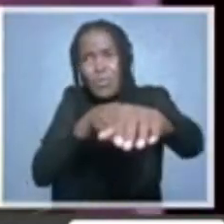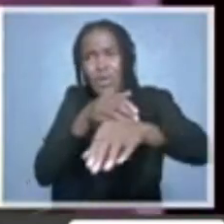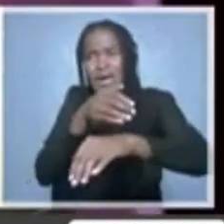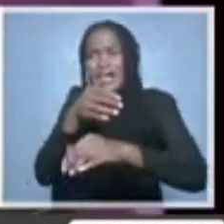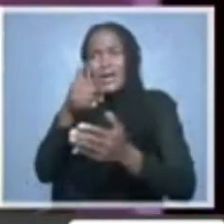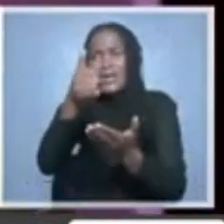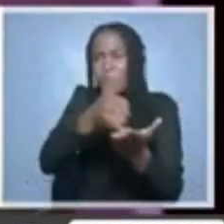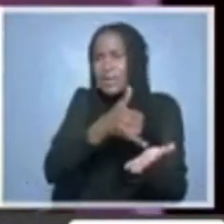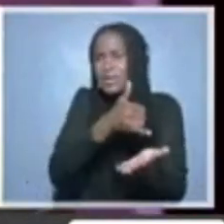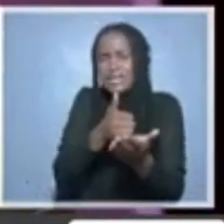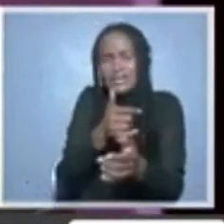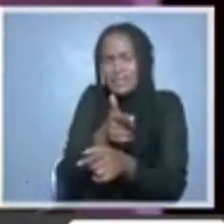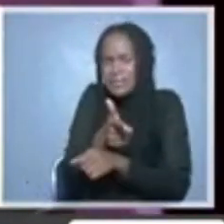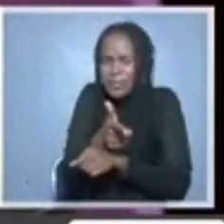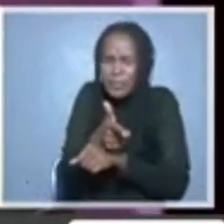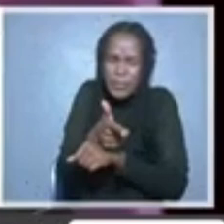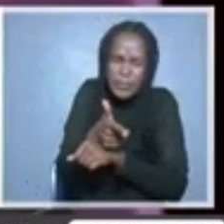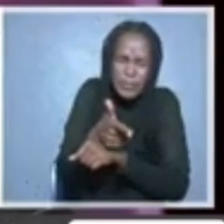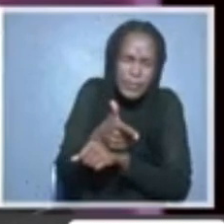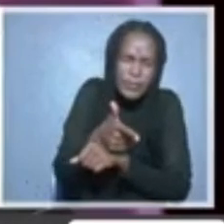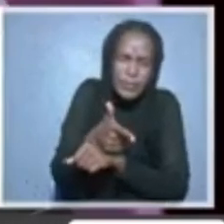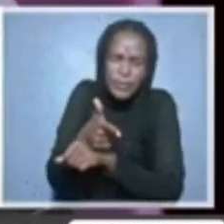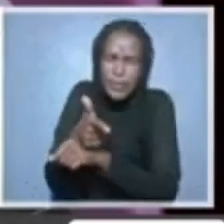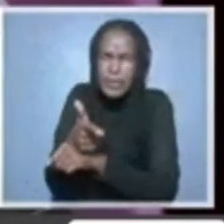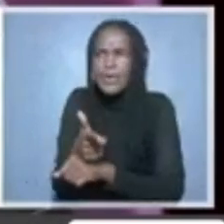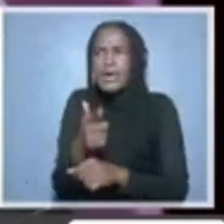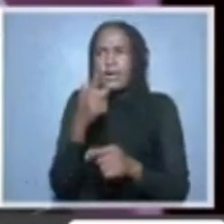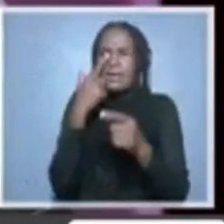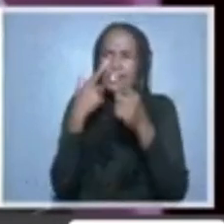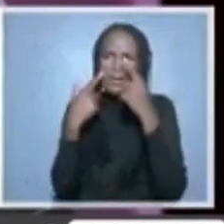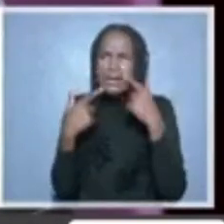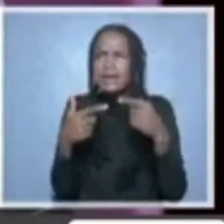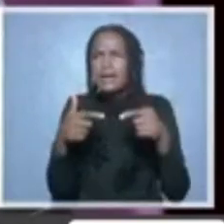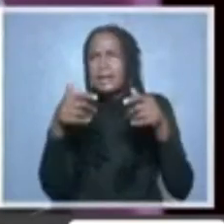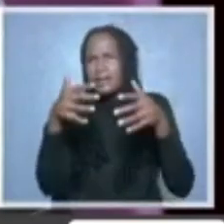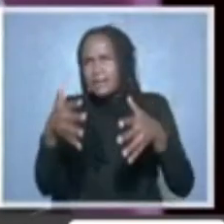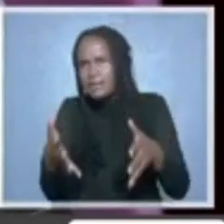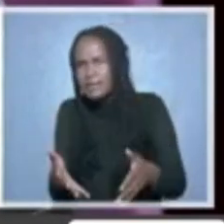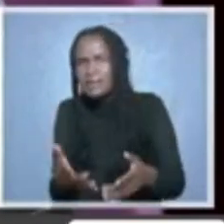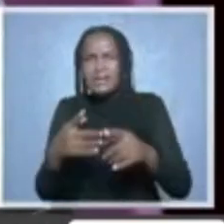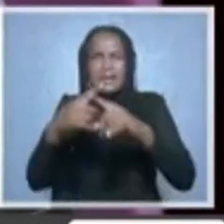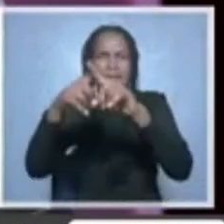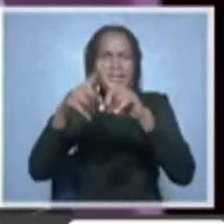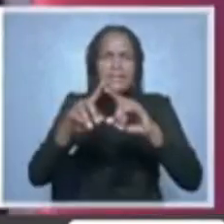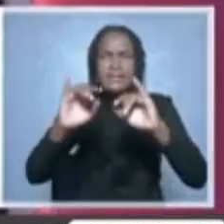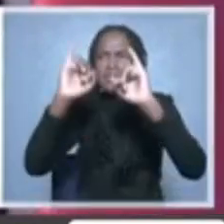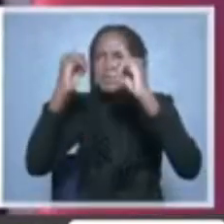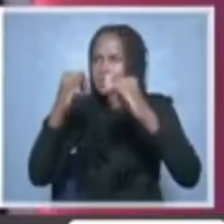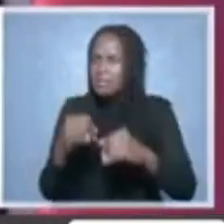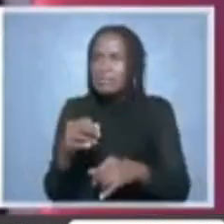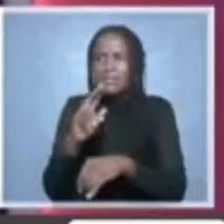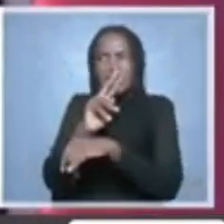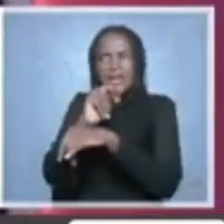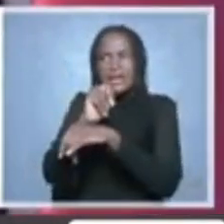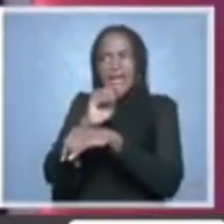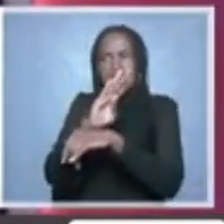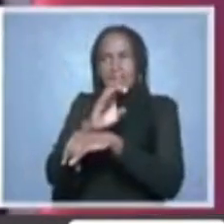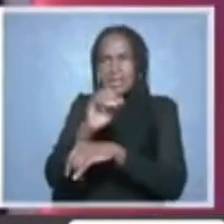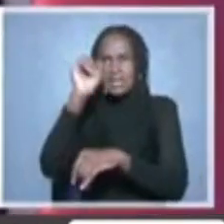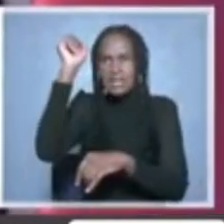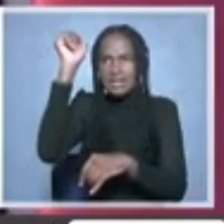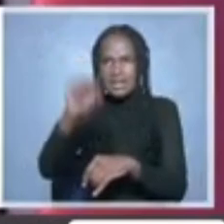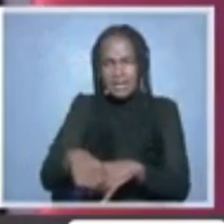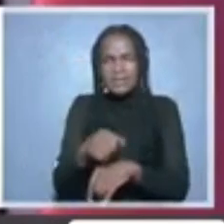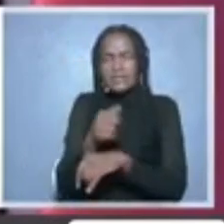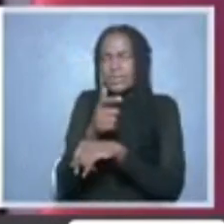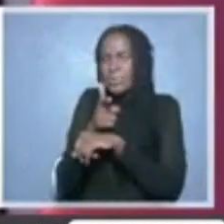a very deep level. I think the NBC has done well on that score. I have to agree with you on that. And of